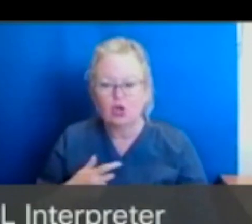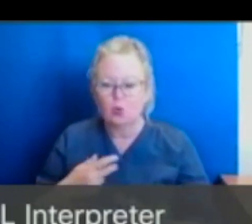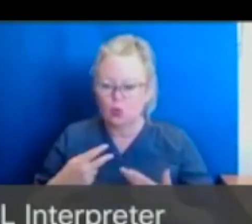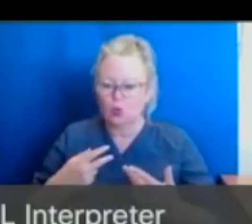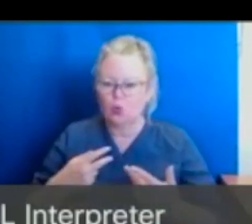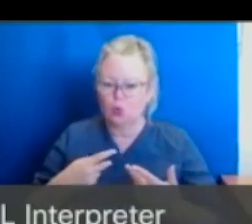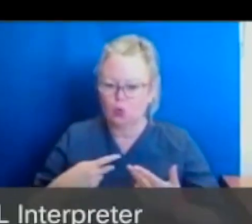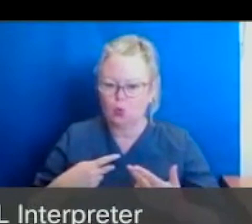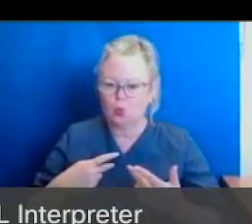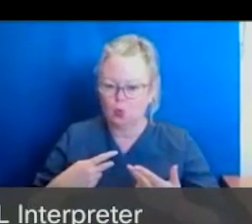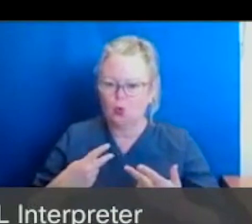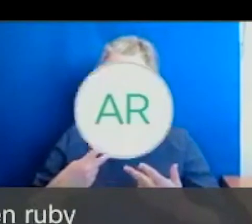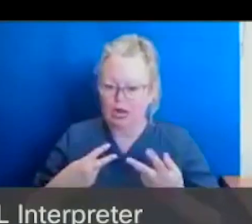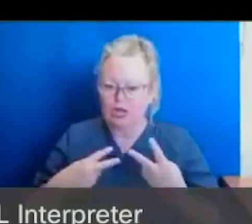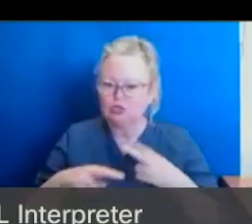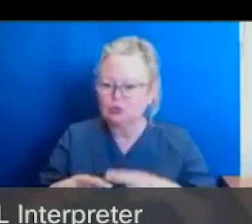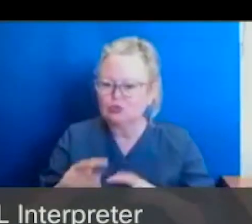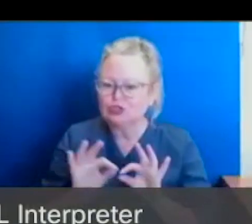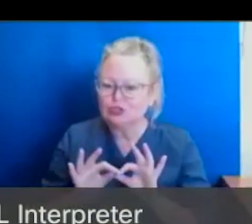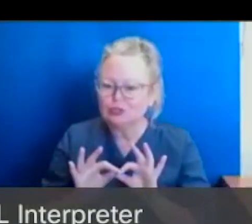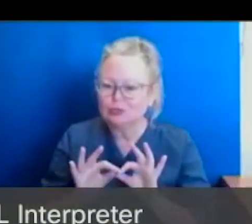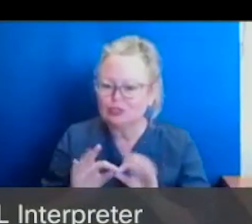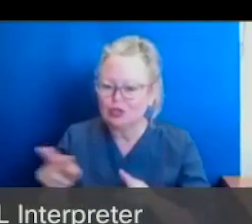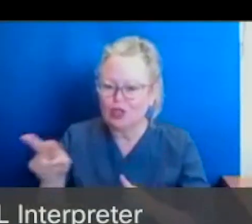putting there we go. Here,